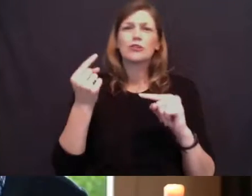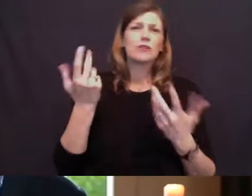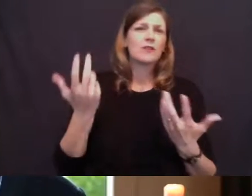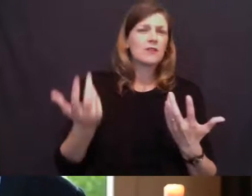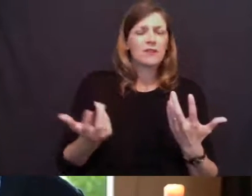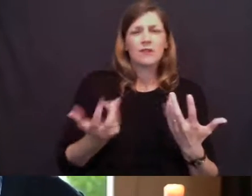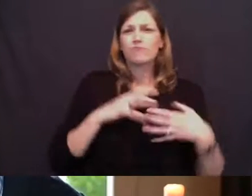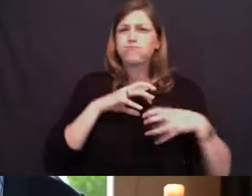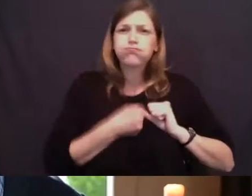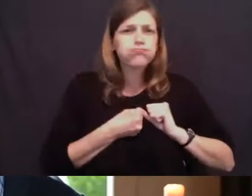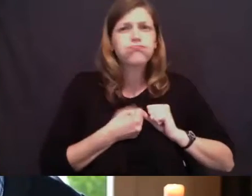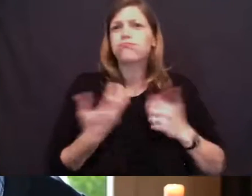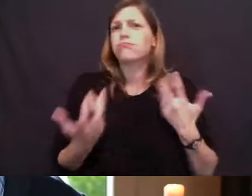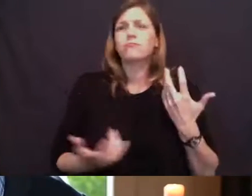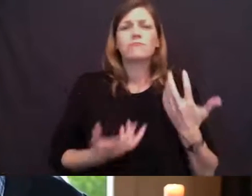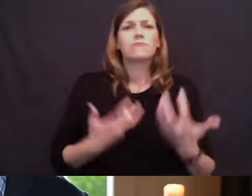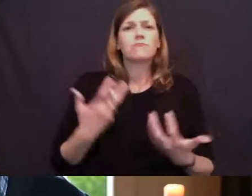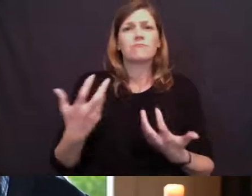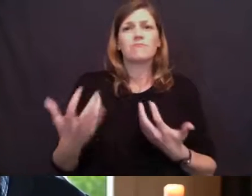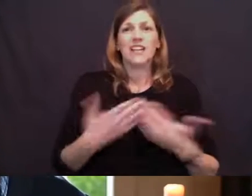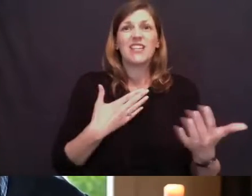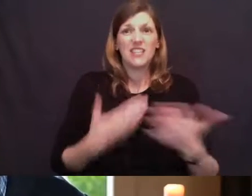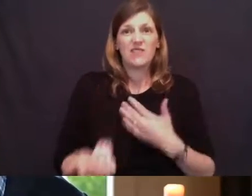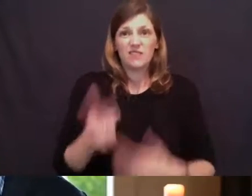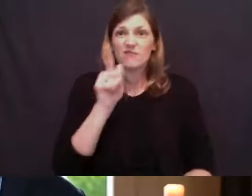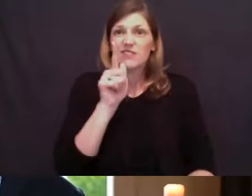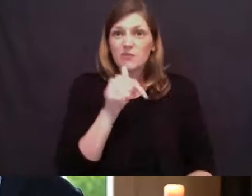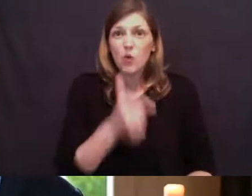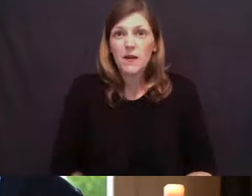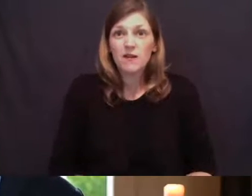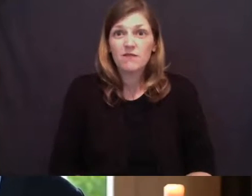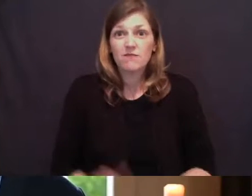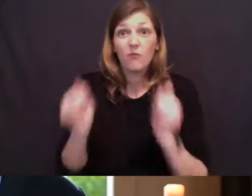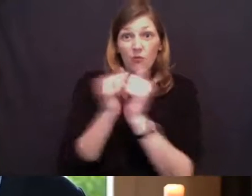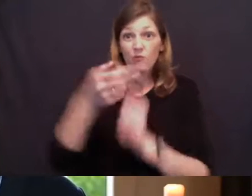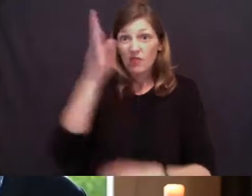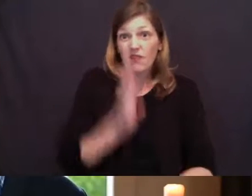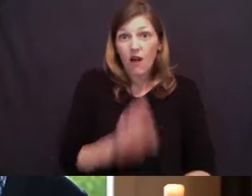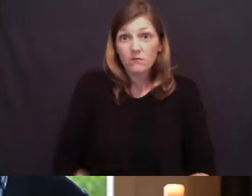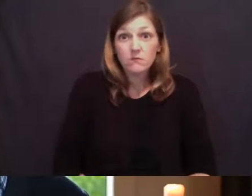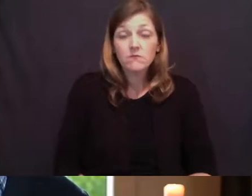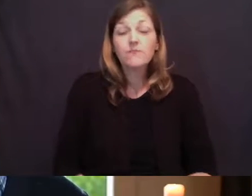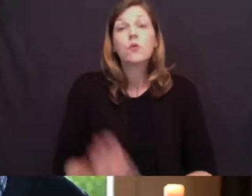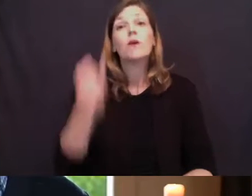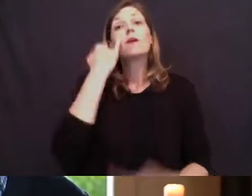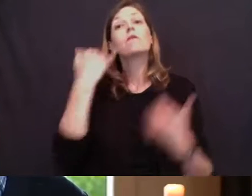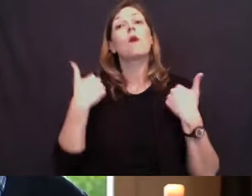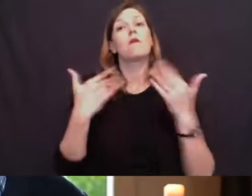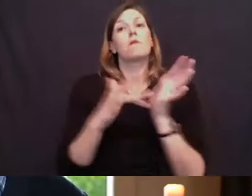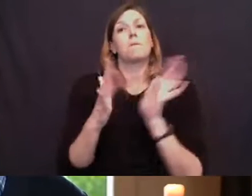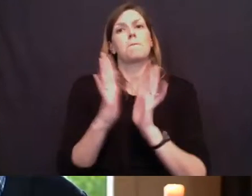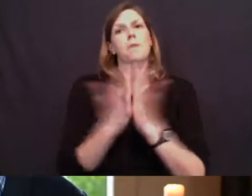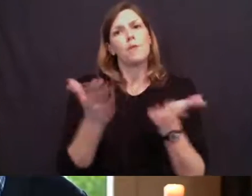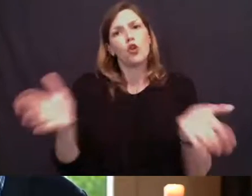story and even disappointment with God. So if you have a Bible, I encourage you, turn with